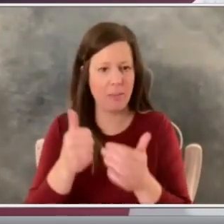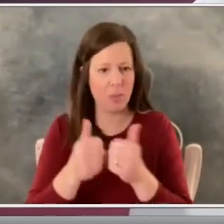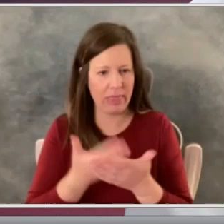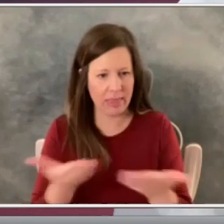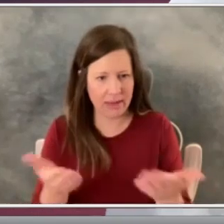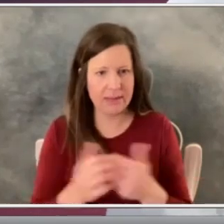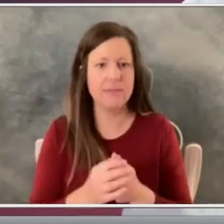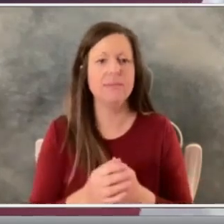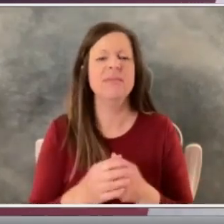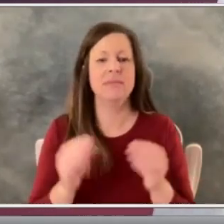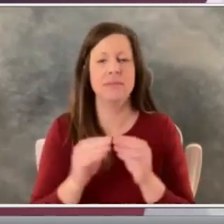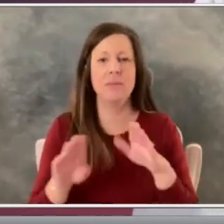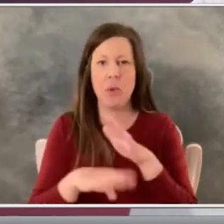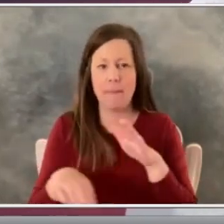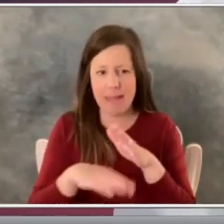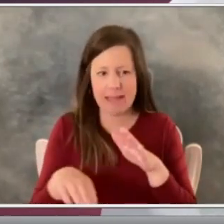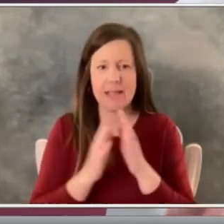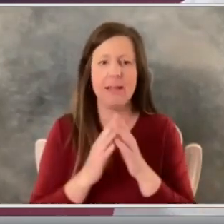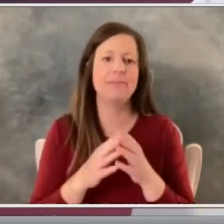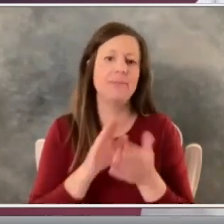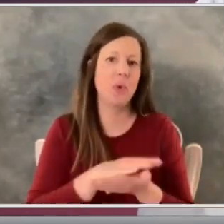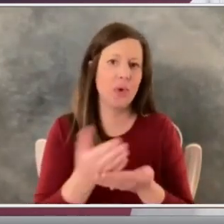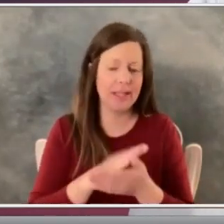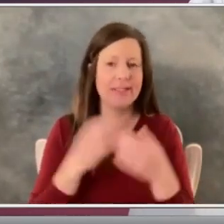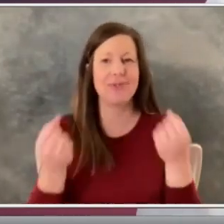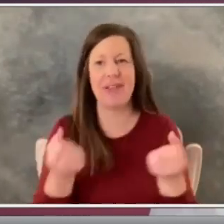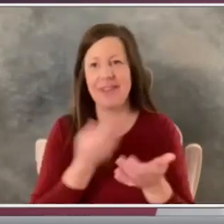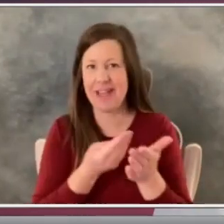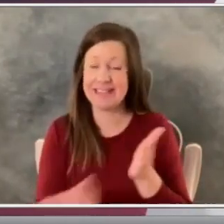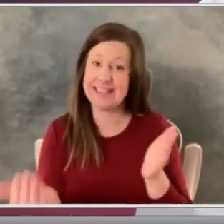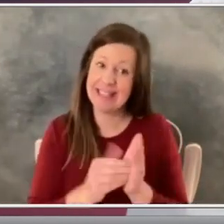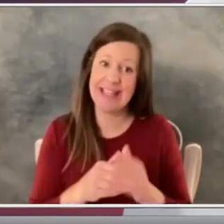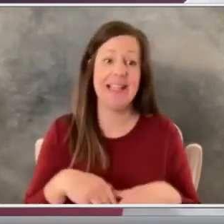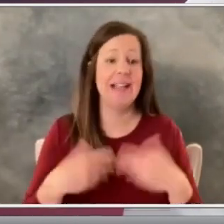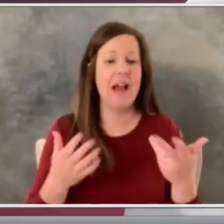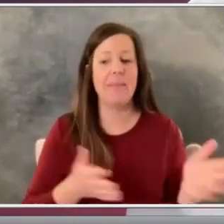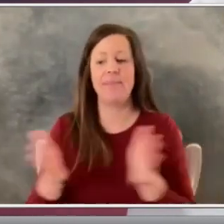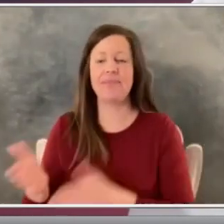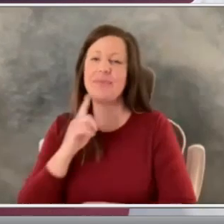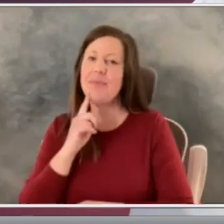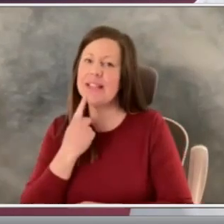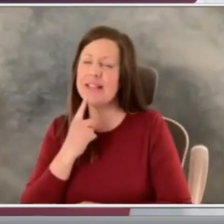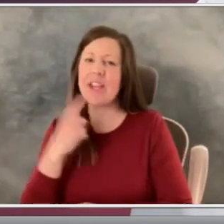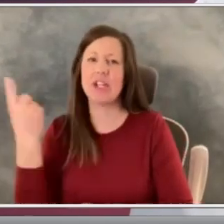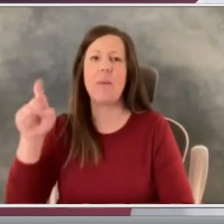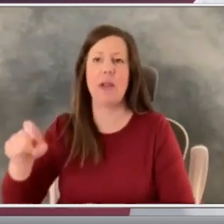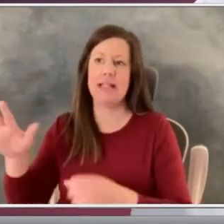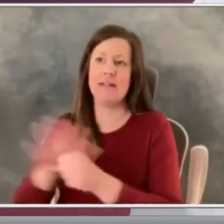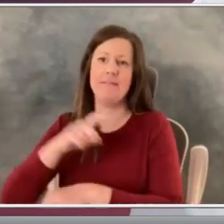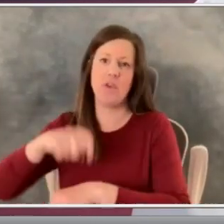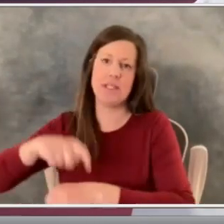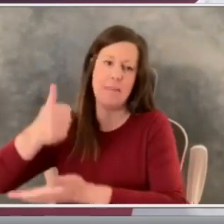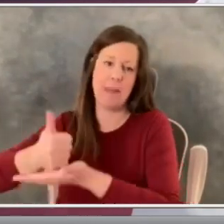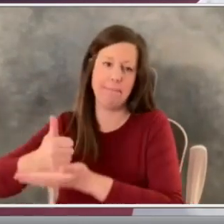more basic than cooking and driving and finances and things like that. Sure. Then in the severe stages, somebody needs full-time help for